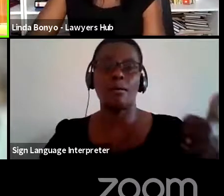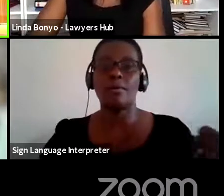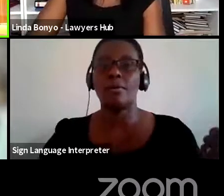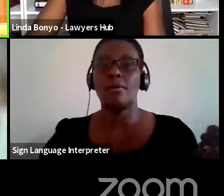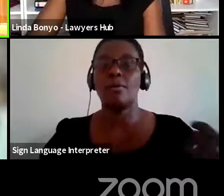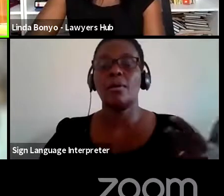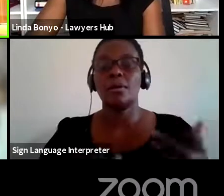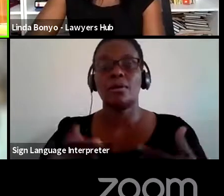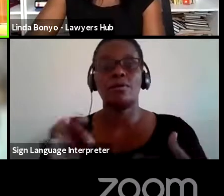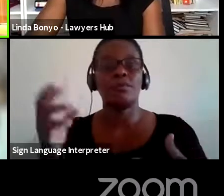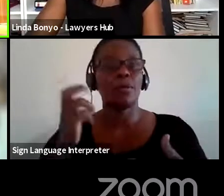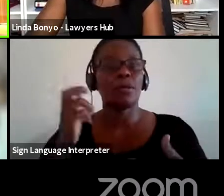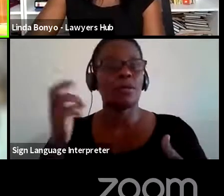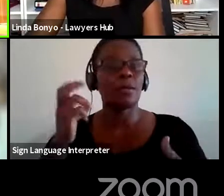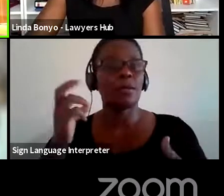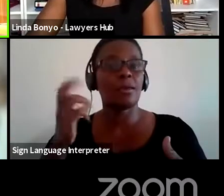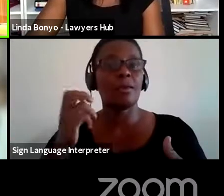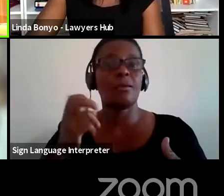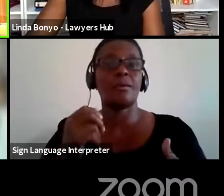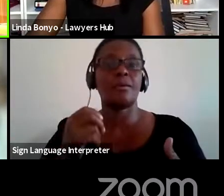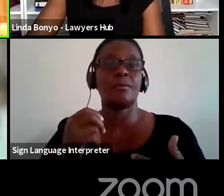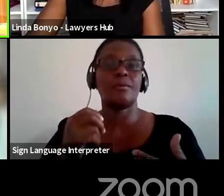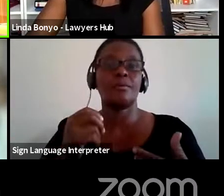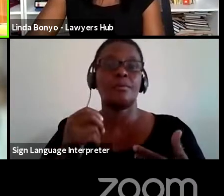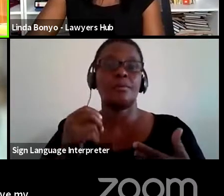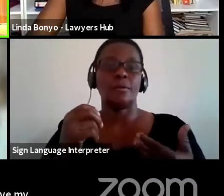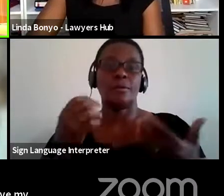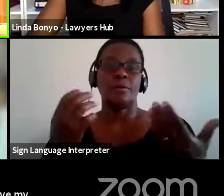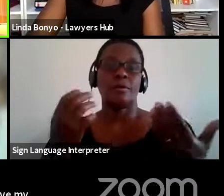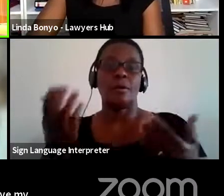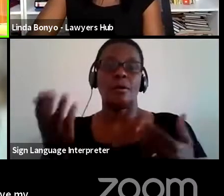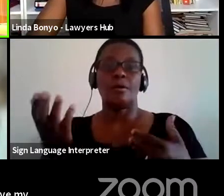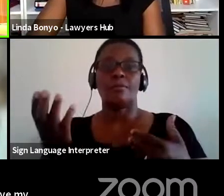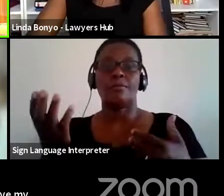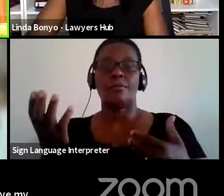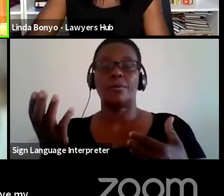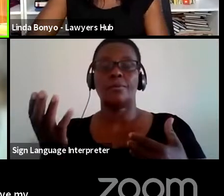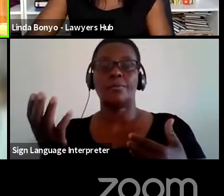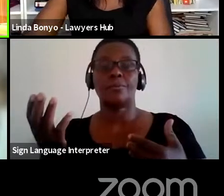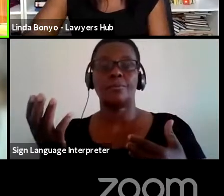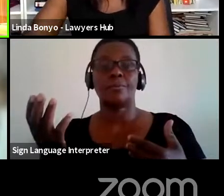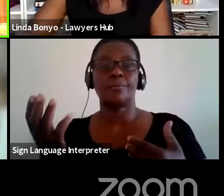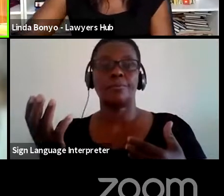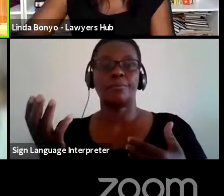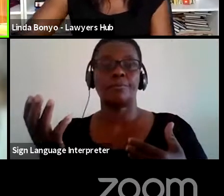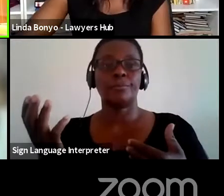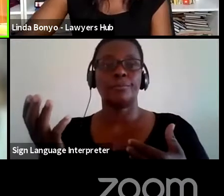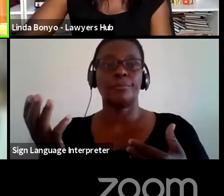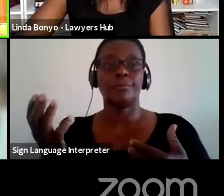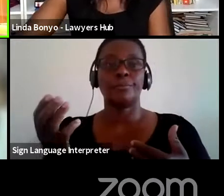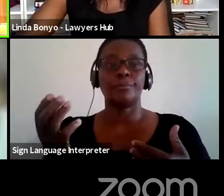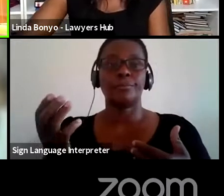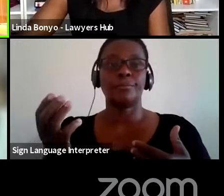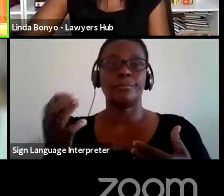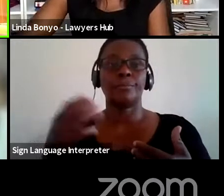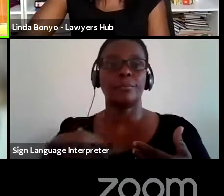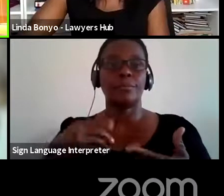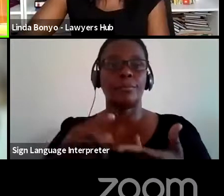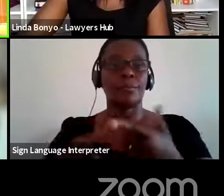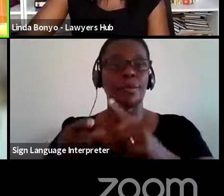to have my colleague Viridiana Alamanti just do some comparative analysis to how those